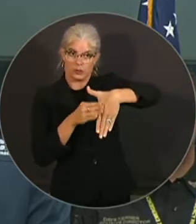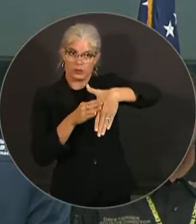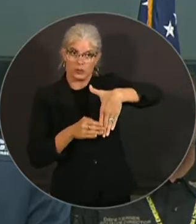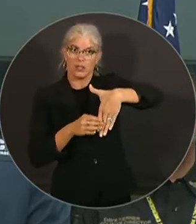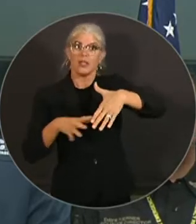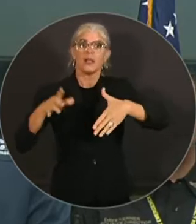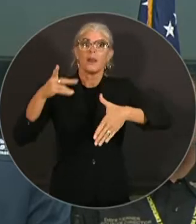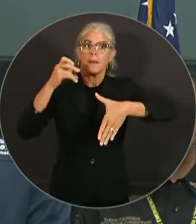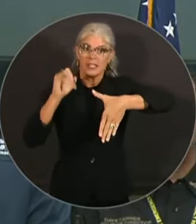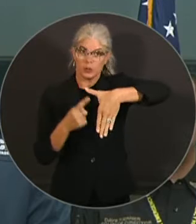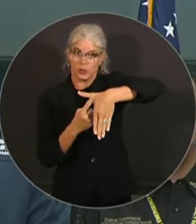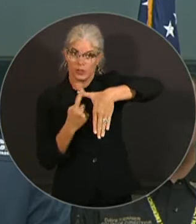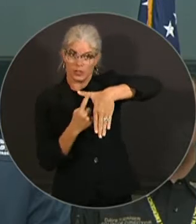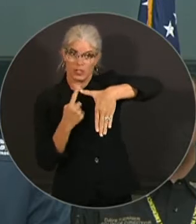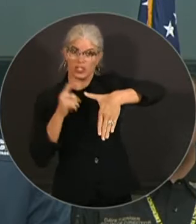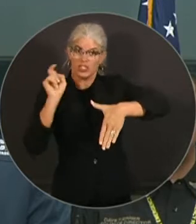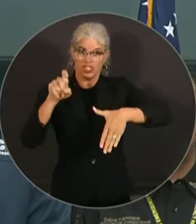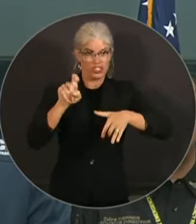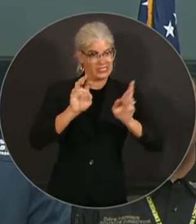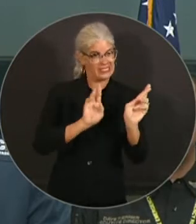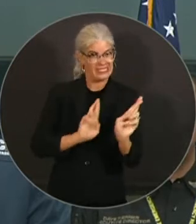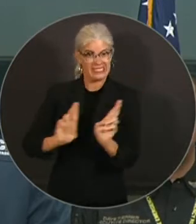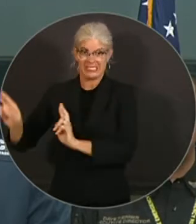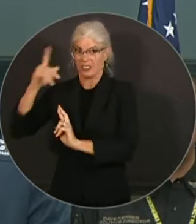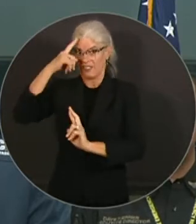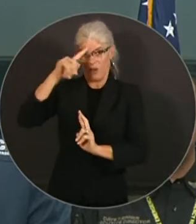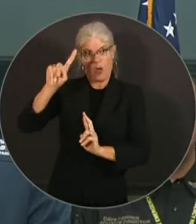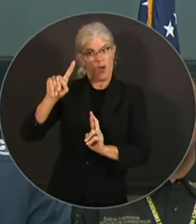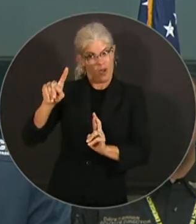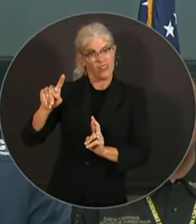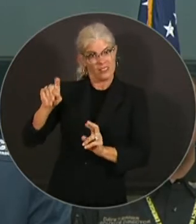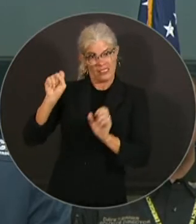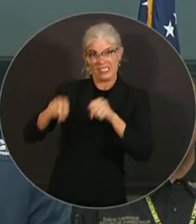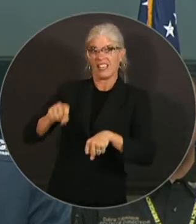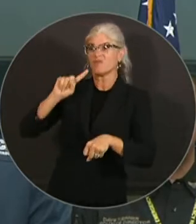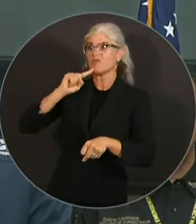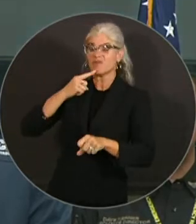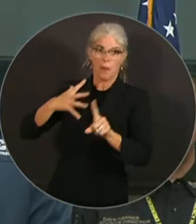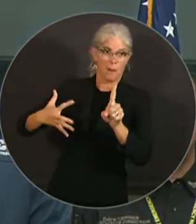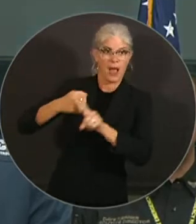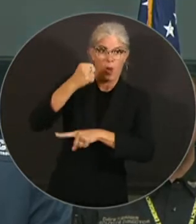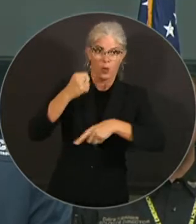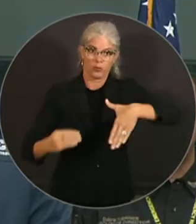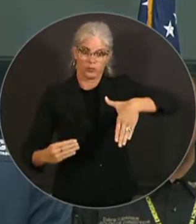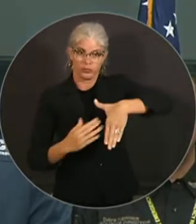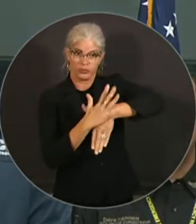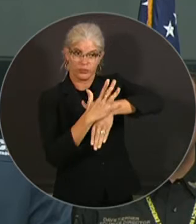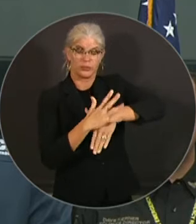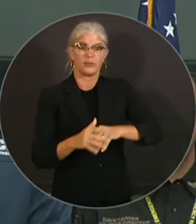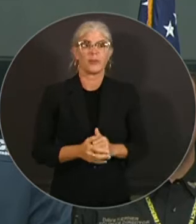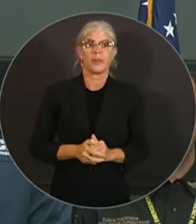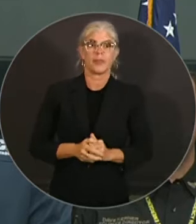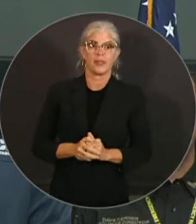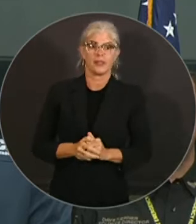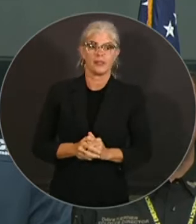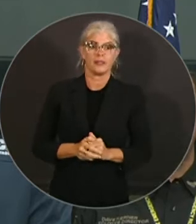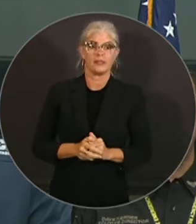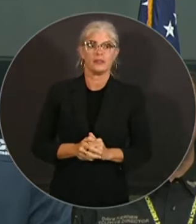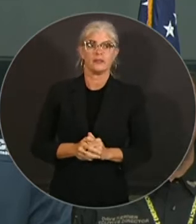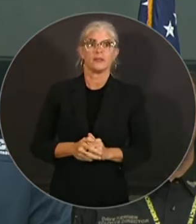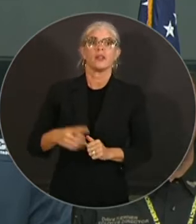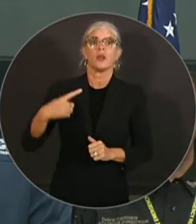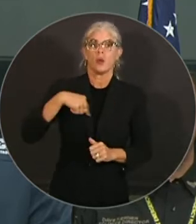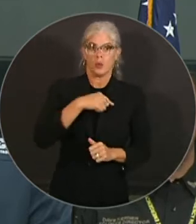be prepared for potential major impacts. We have made a pre-landfall declaration request